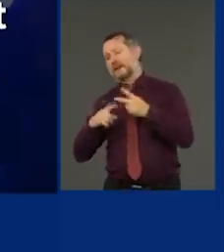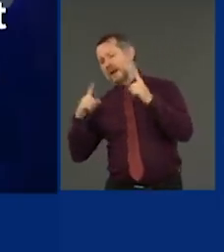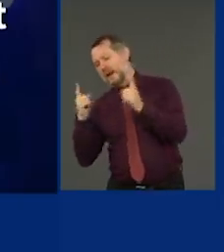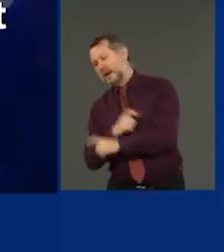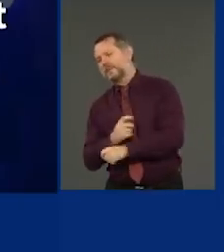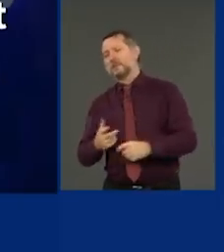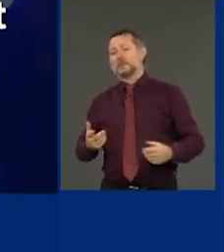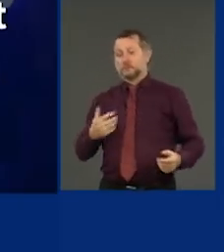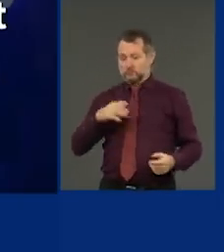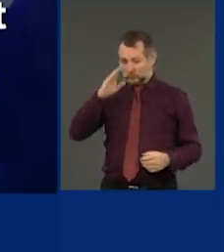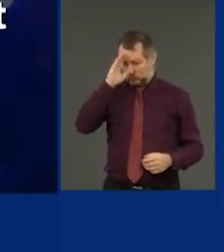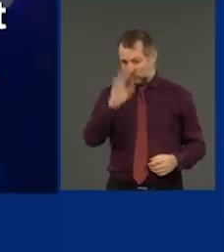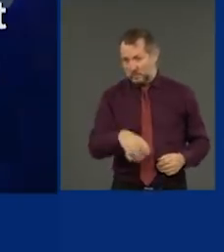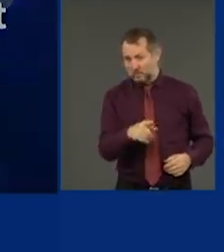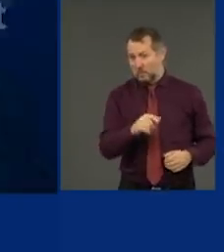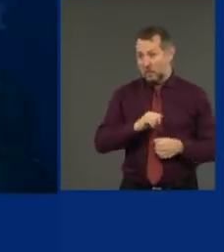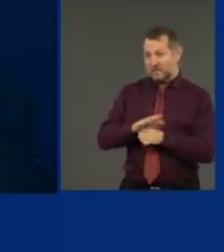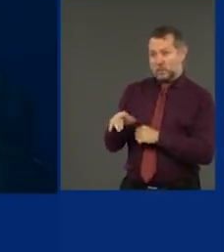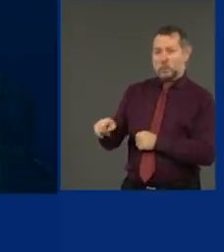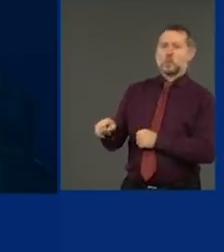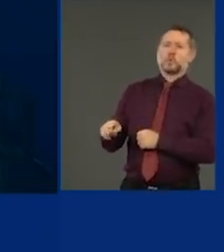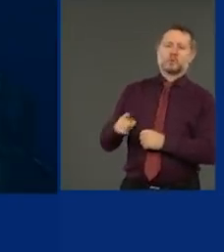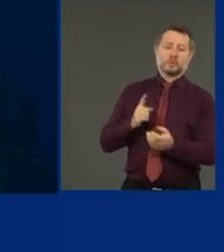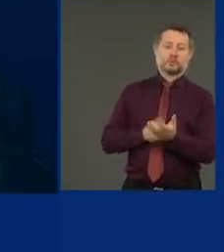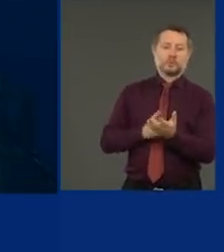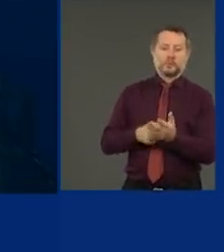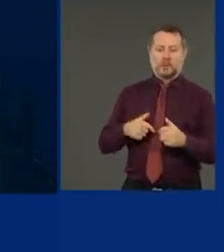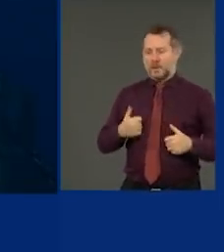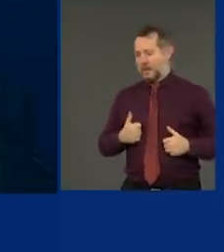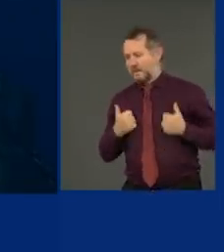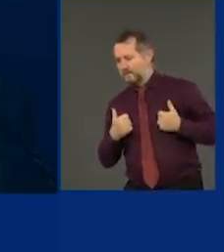death. And so is this situation.